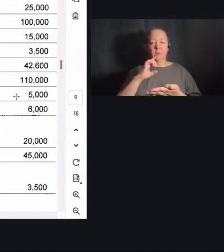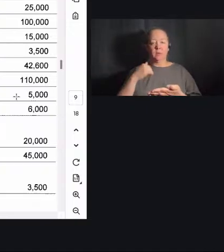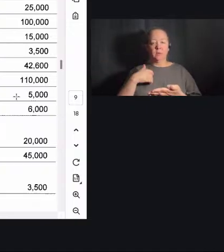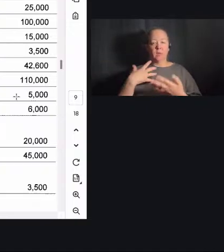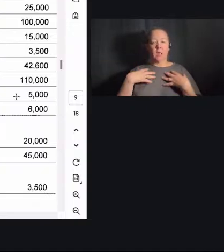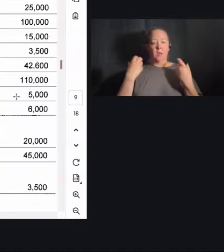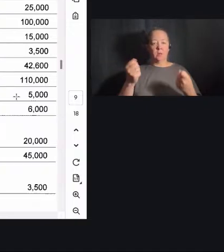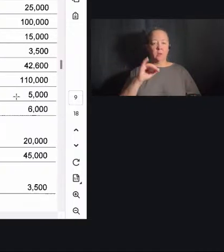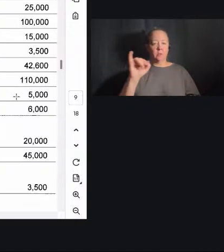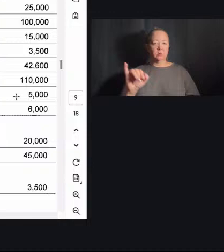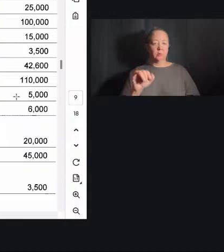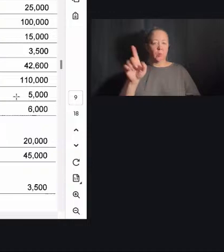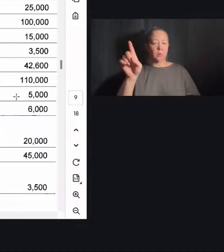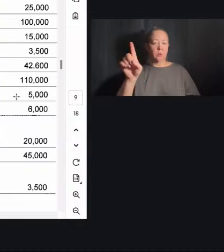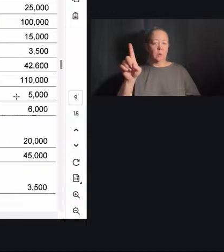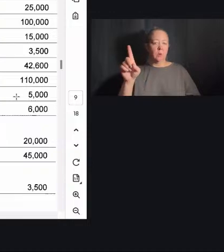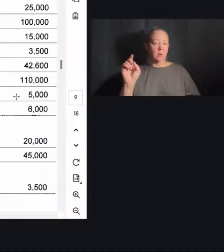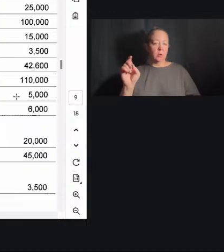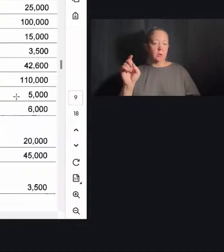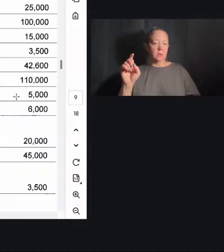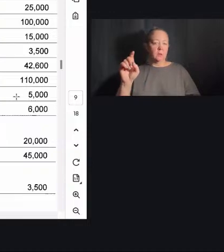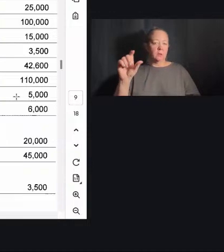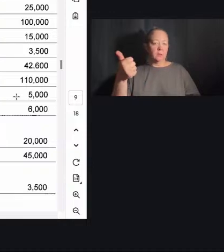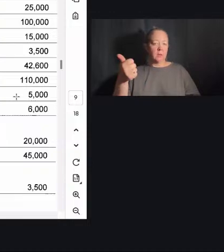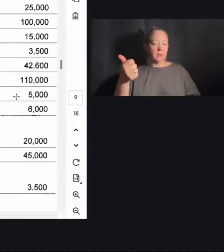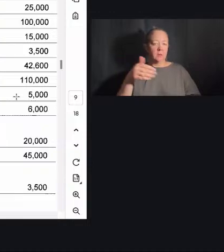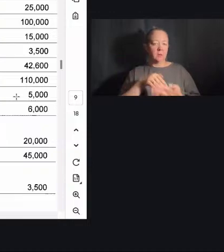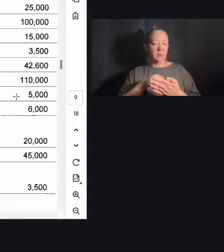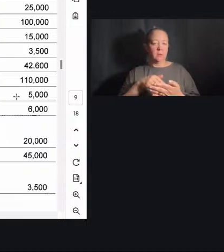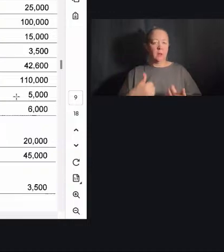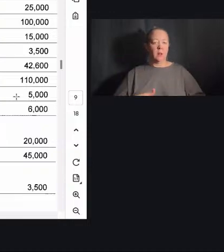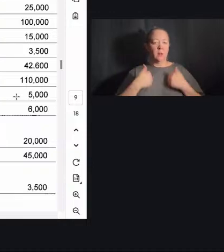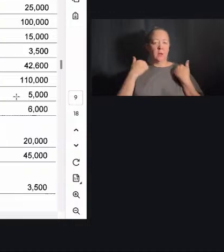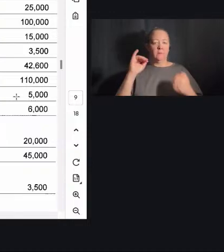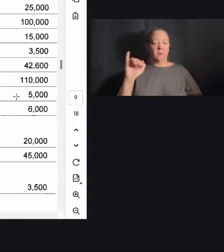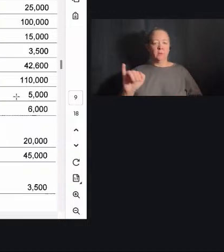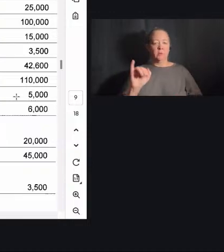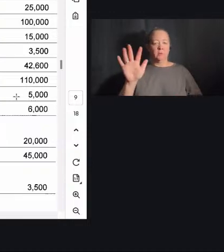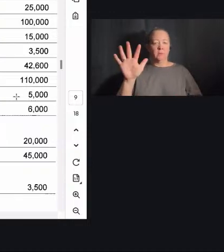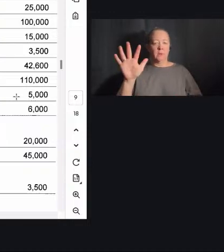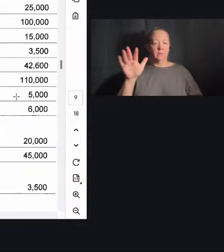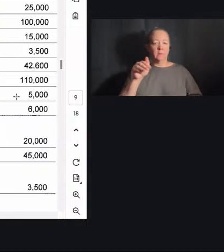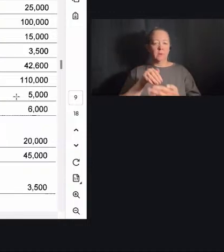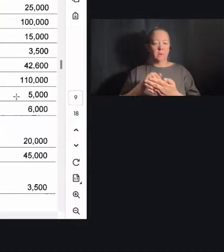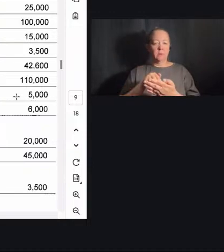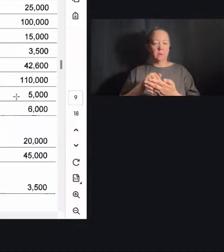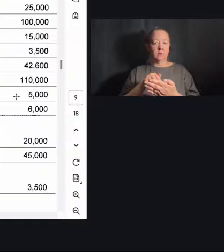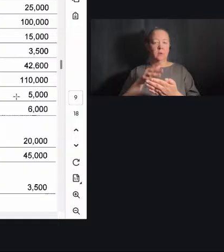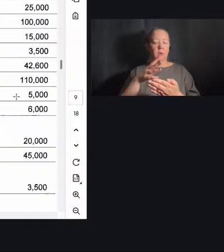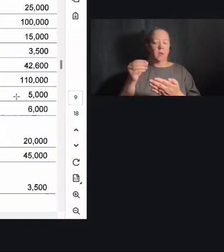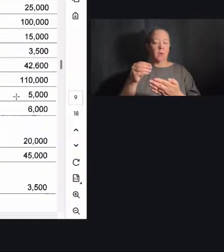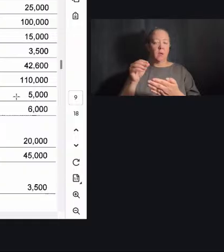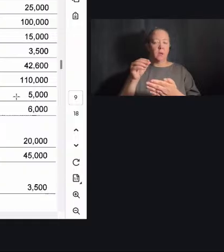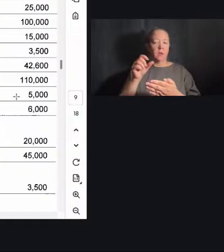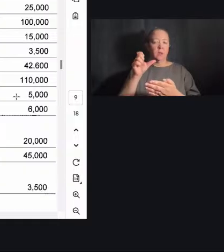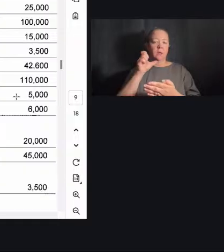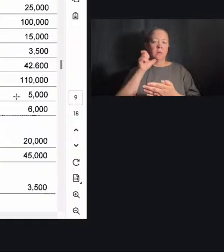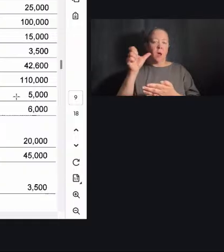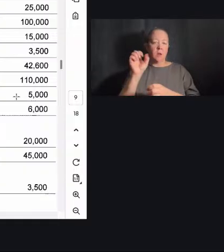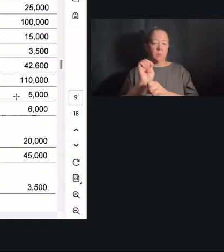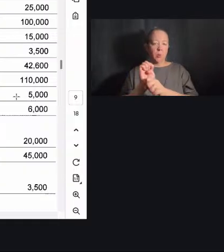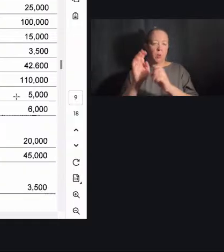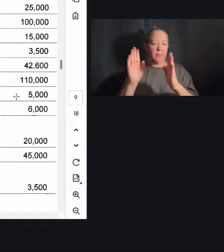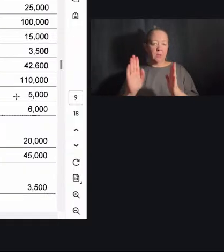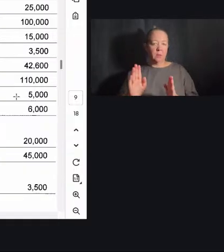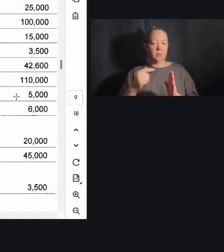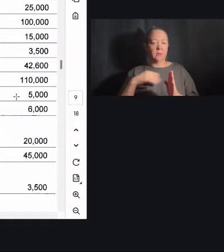at 110,000. Life insurance is at 5,000, and unemployment is at 6,000. We